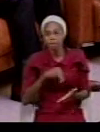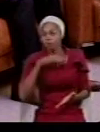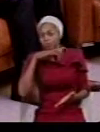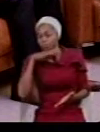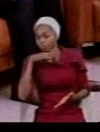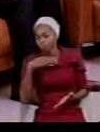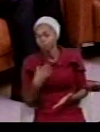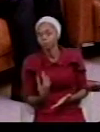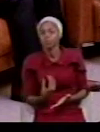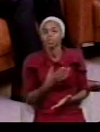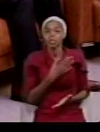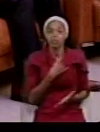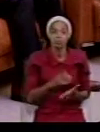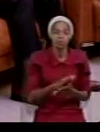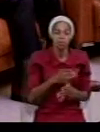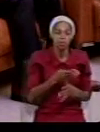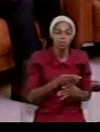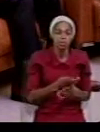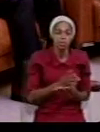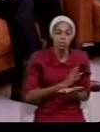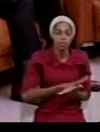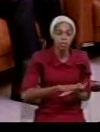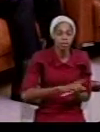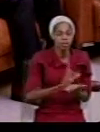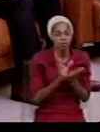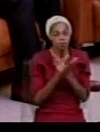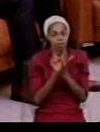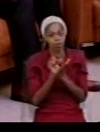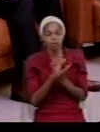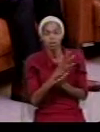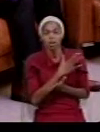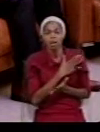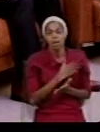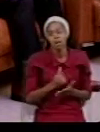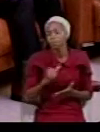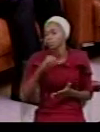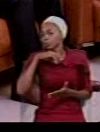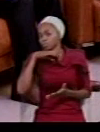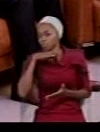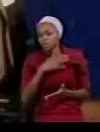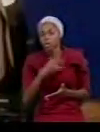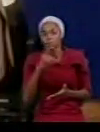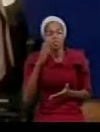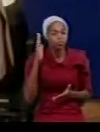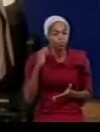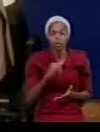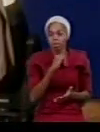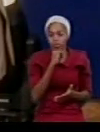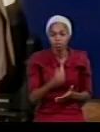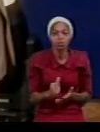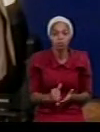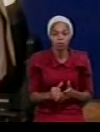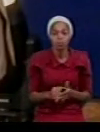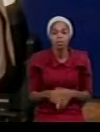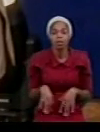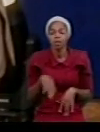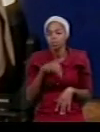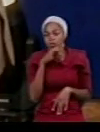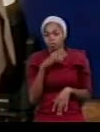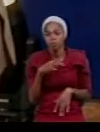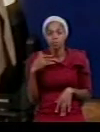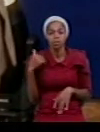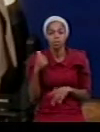clean. And ye shall not make your souls abominable by beasts, or by fowl, or by any manner of living thing